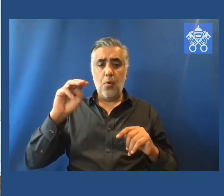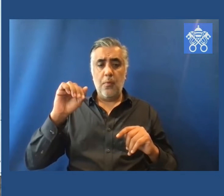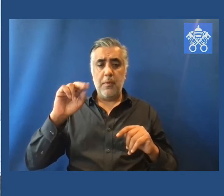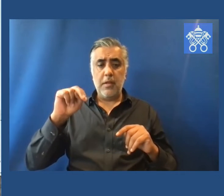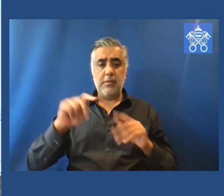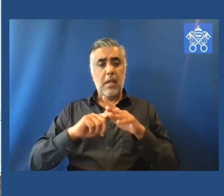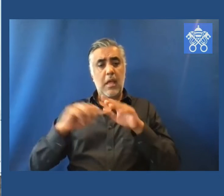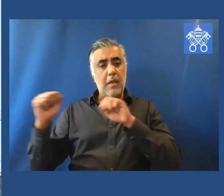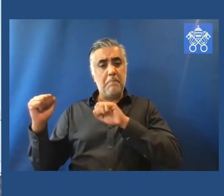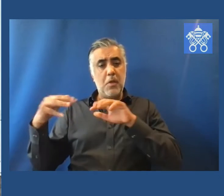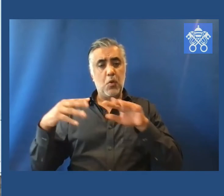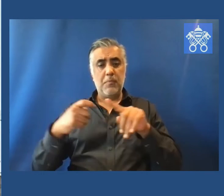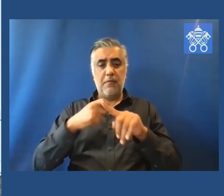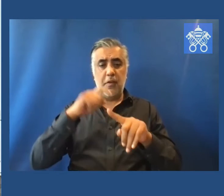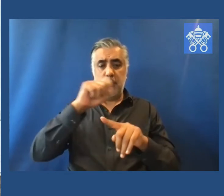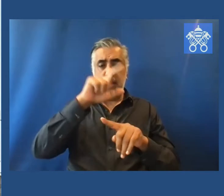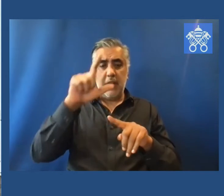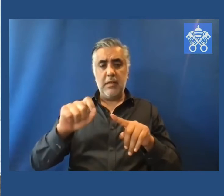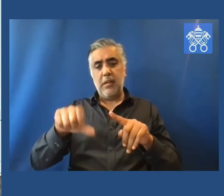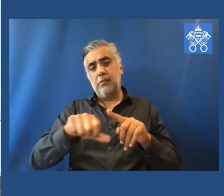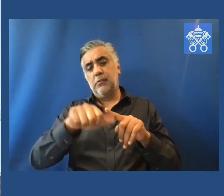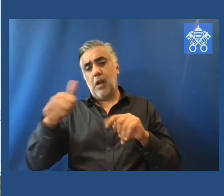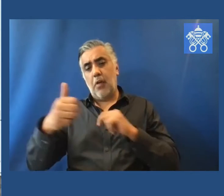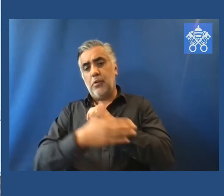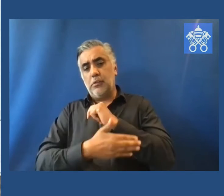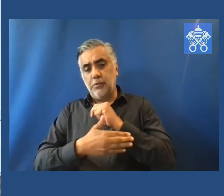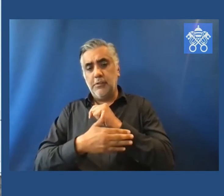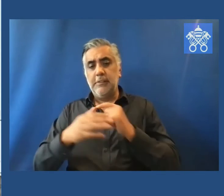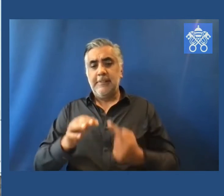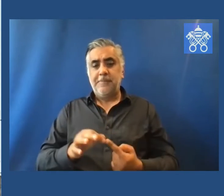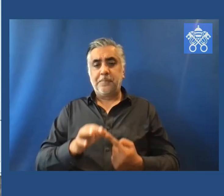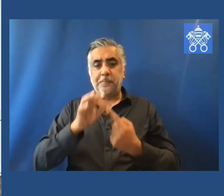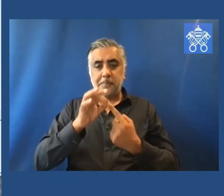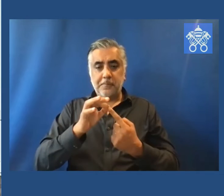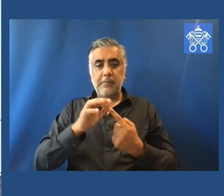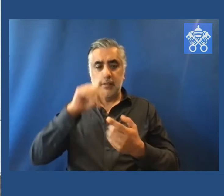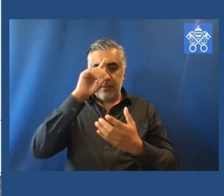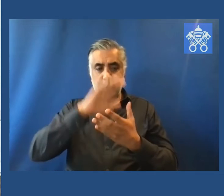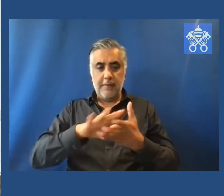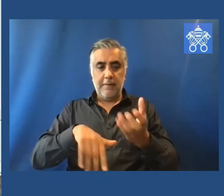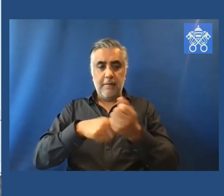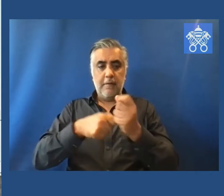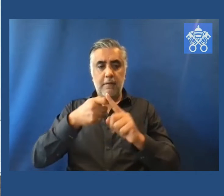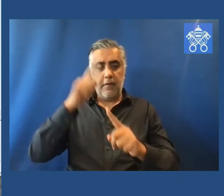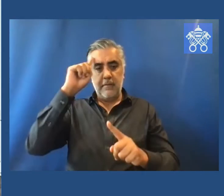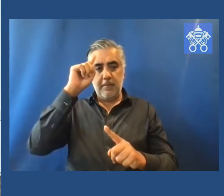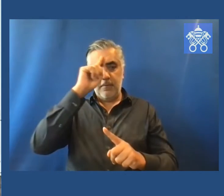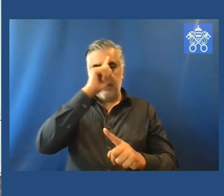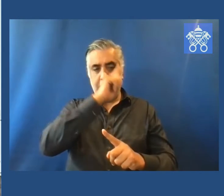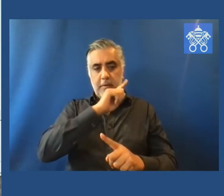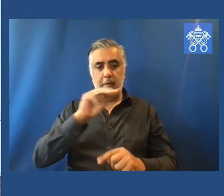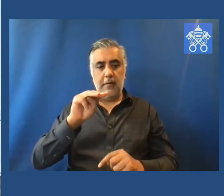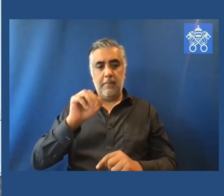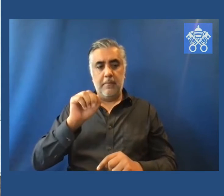I greet all of you, Romans and pilgrims who have come from Italy and various countries,